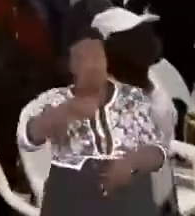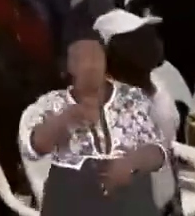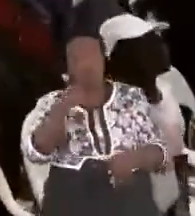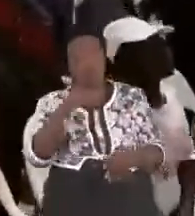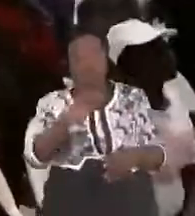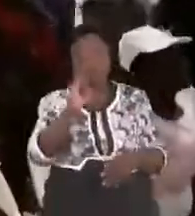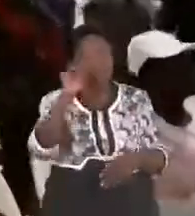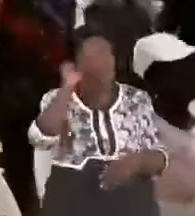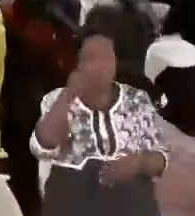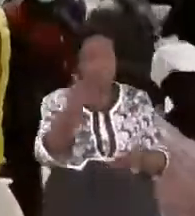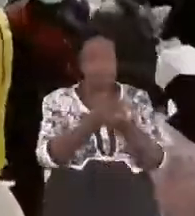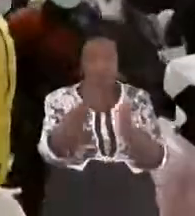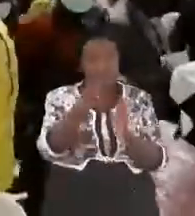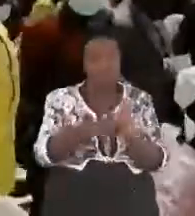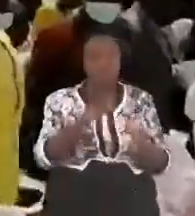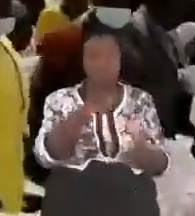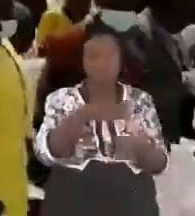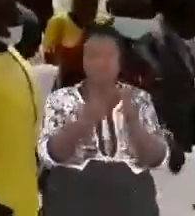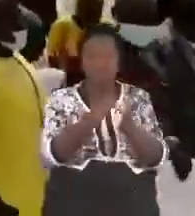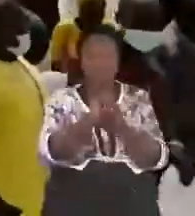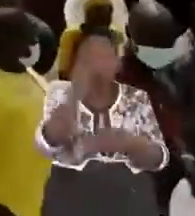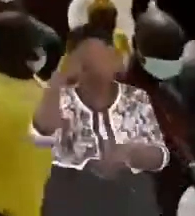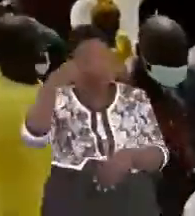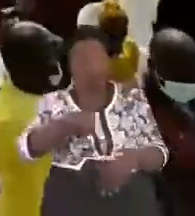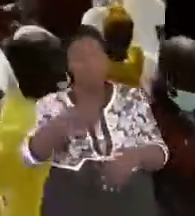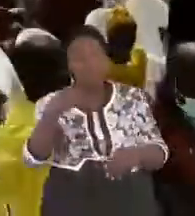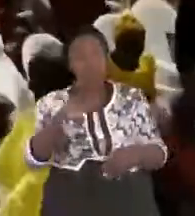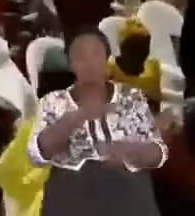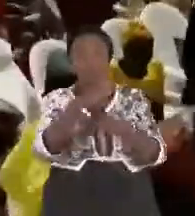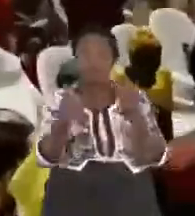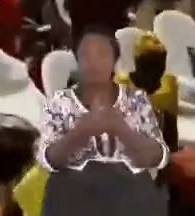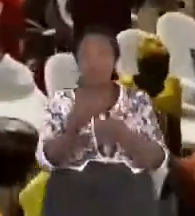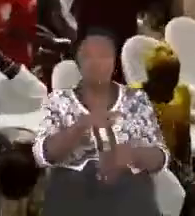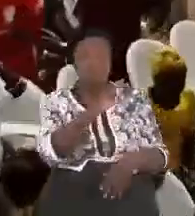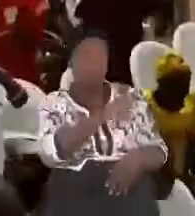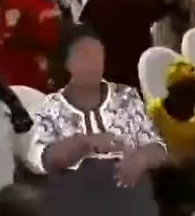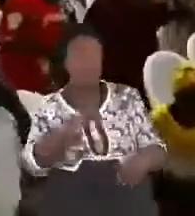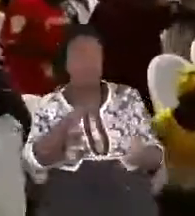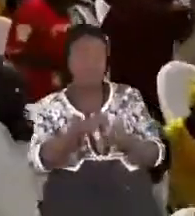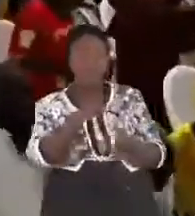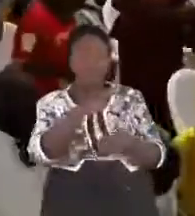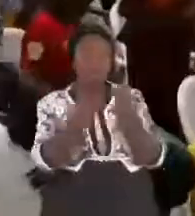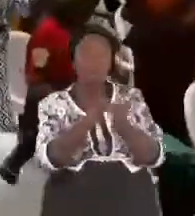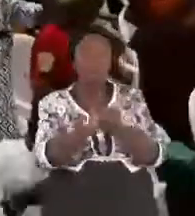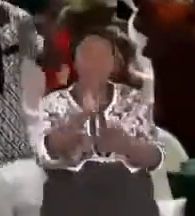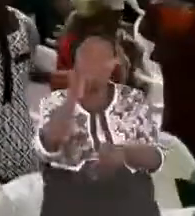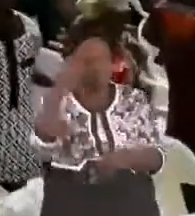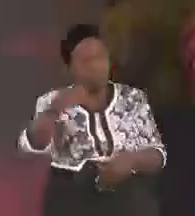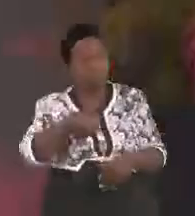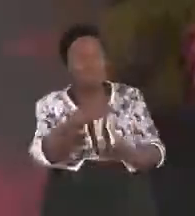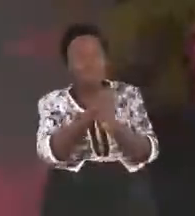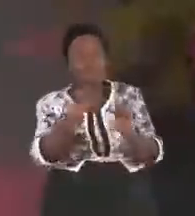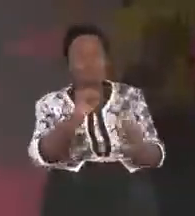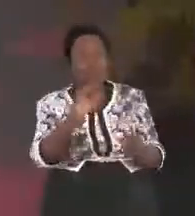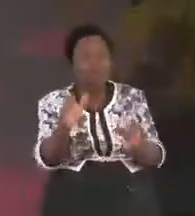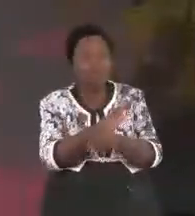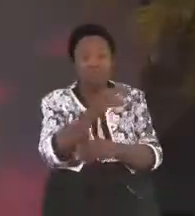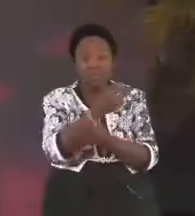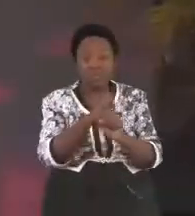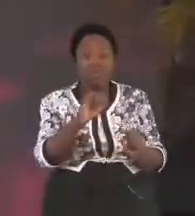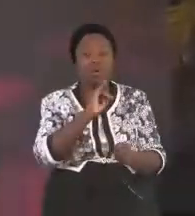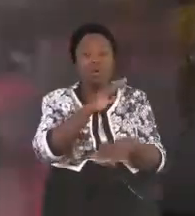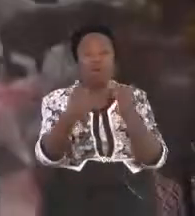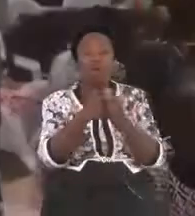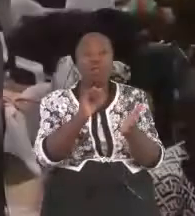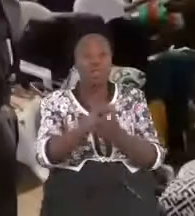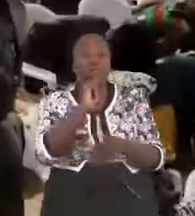all that is for me. Of his plenitude, all that is for me. Salvation, full salvation, all that is